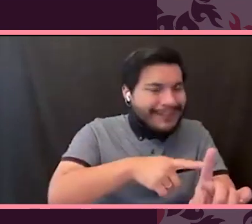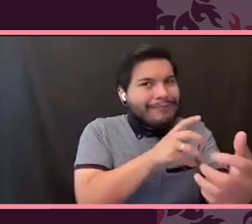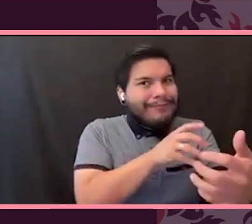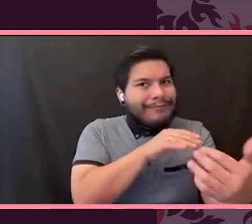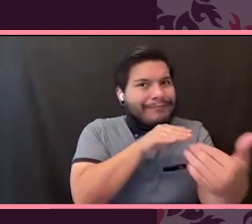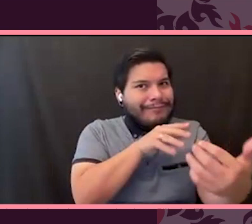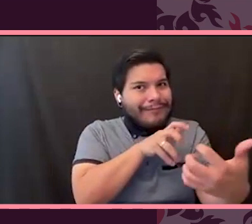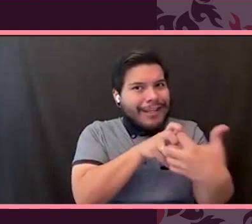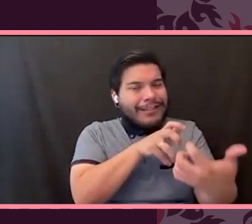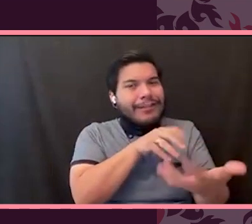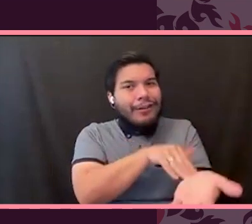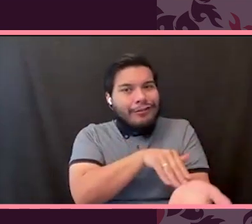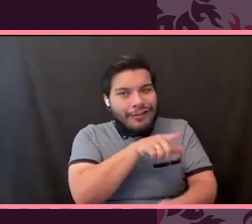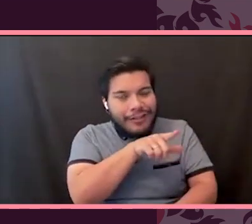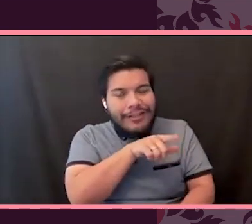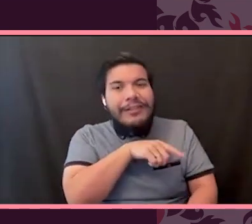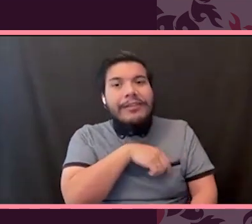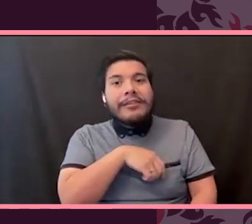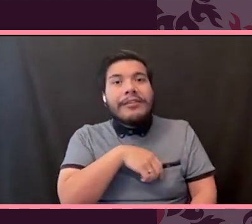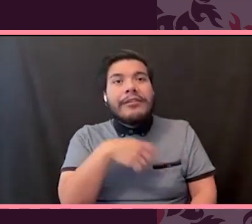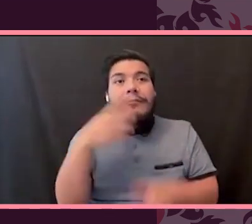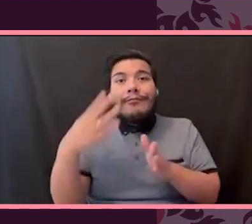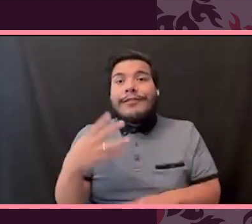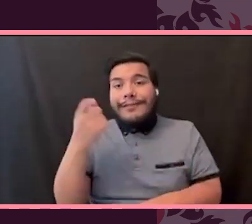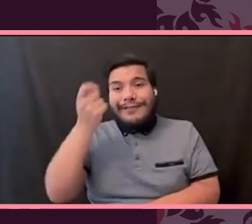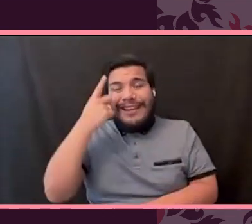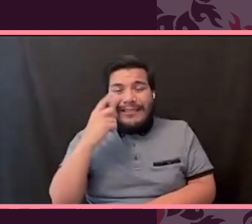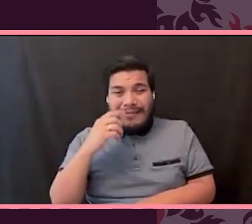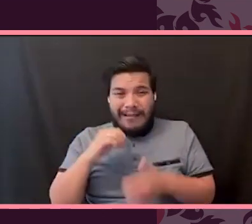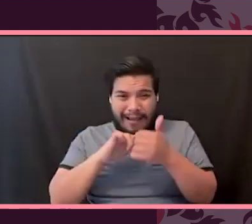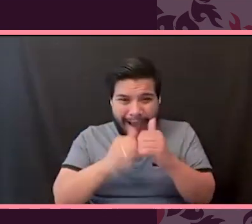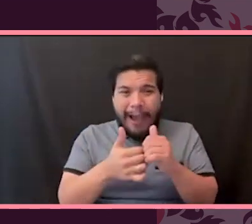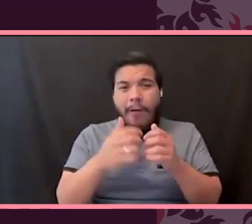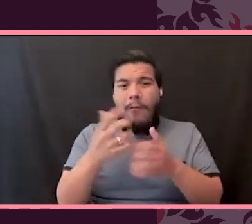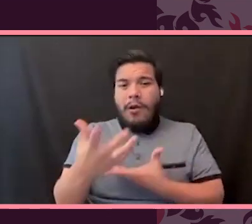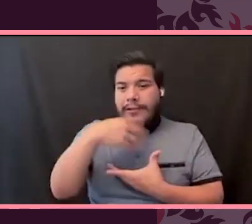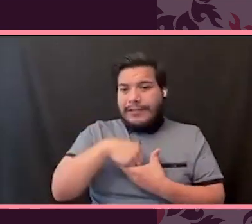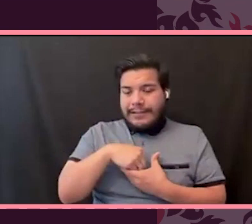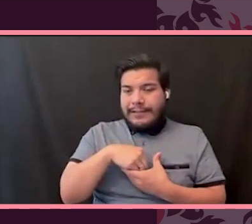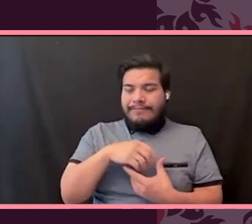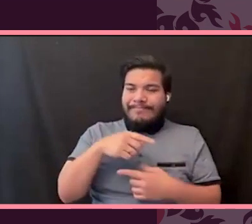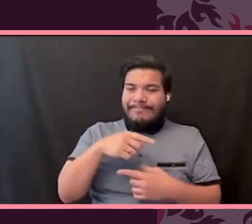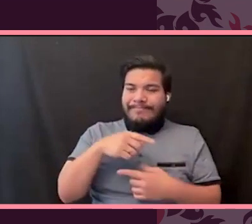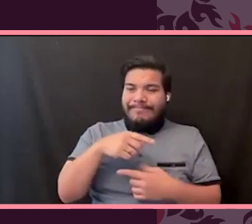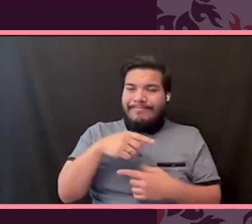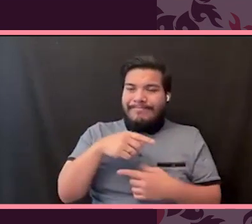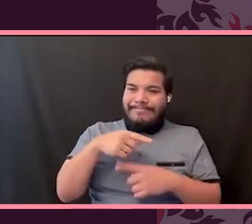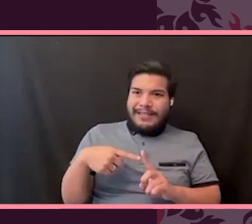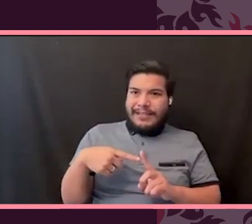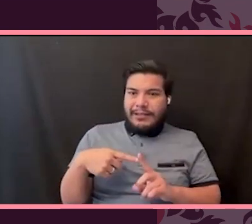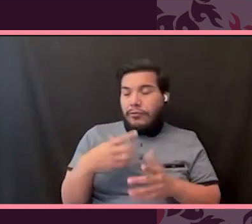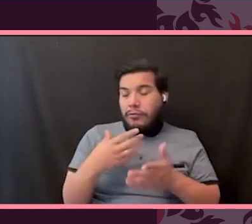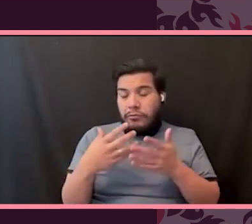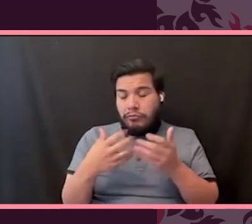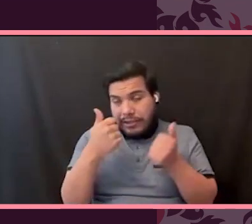provider, in the sense of that somebody that understands how autism specifically, or whichever your